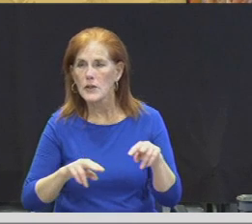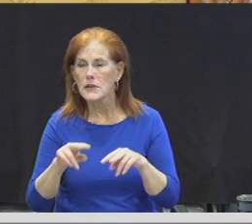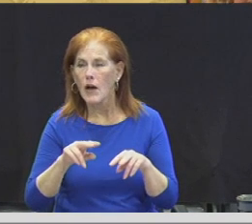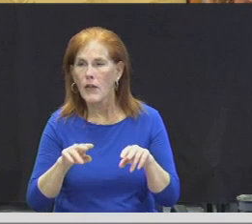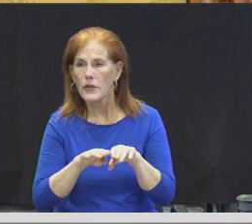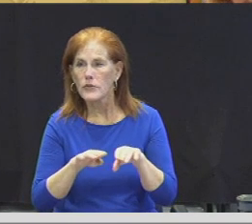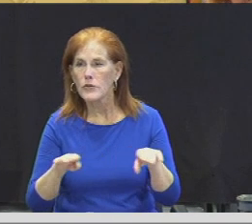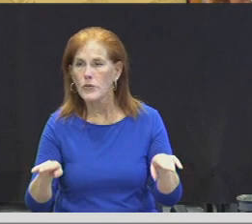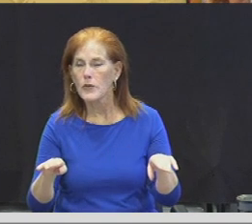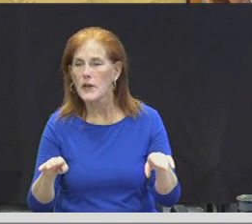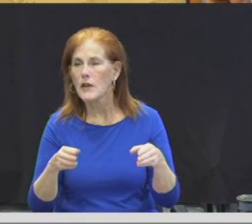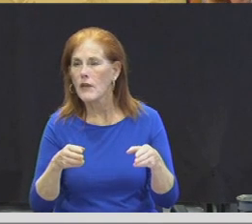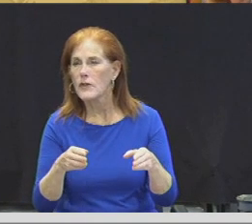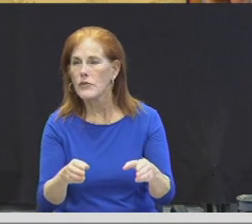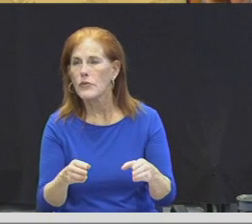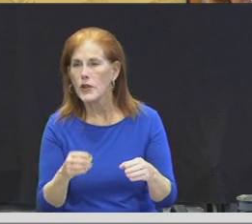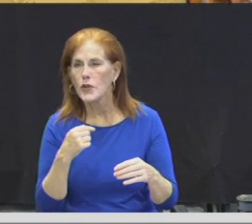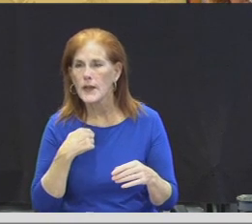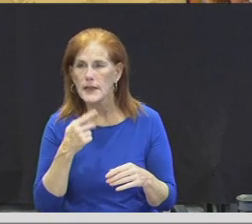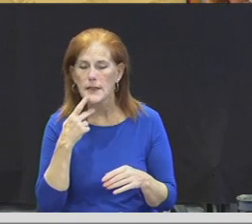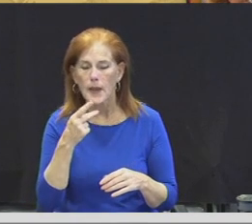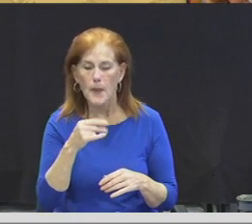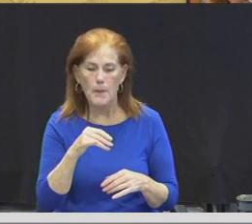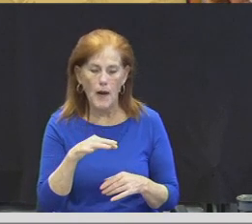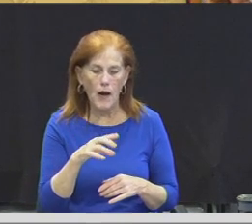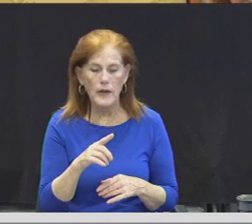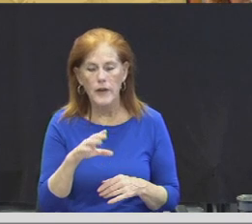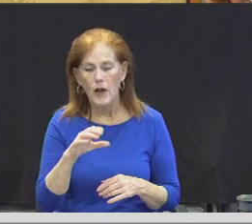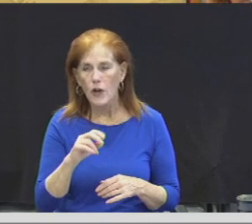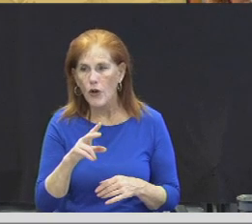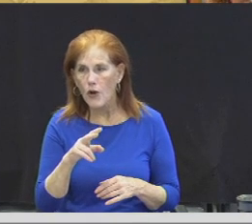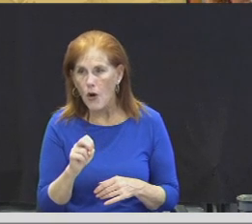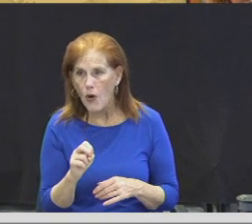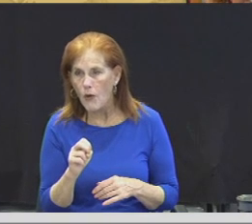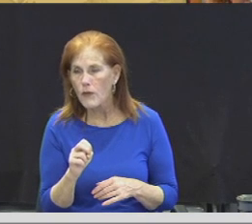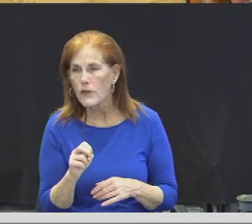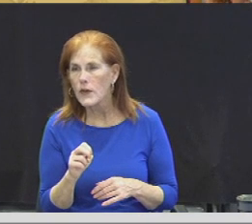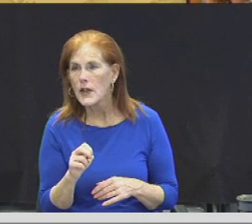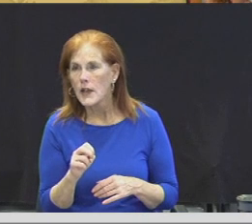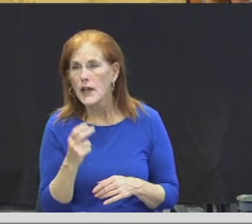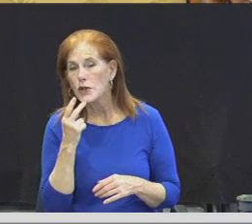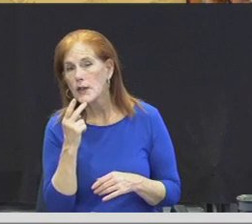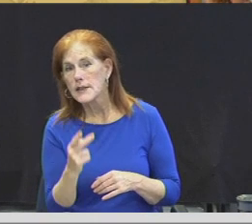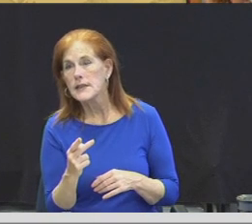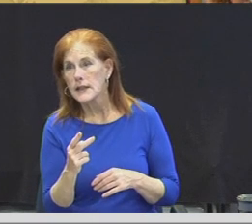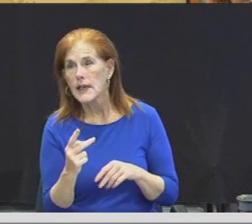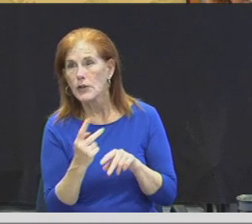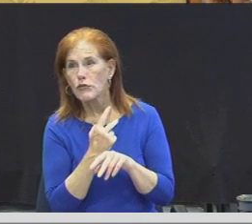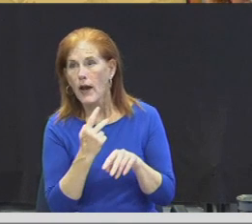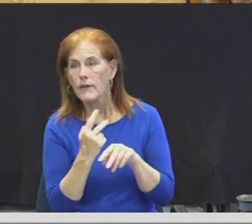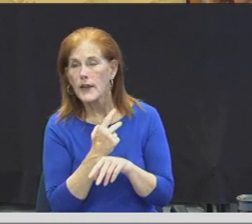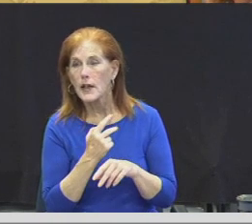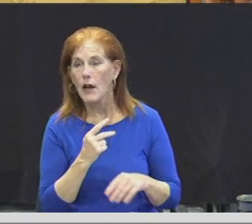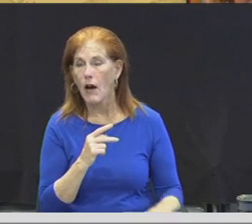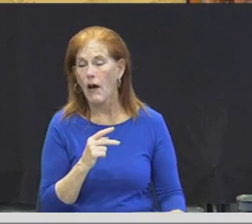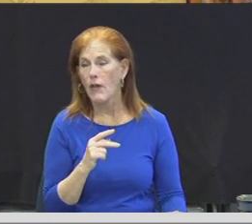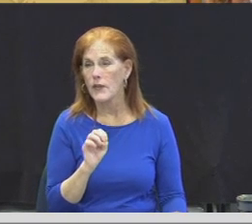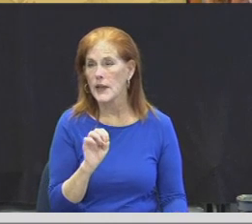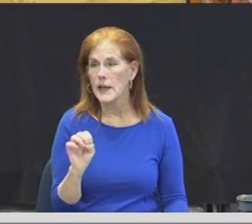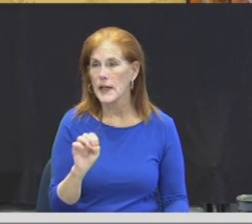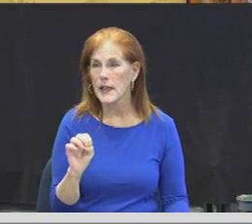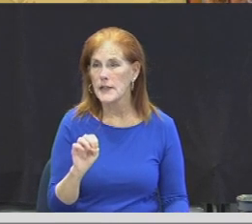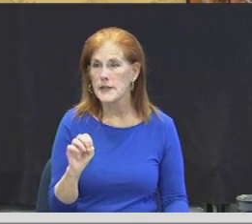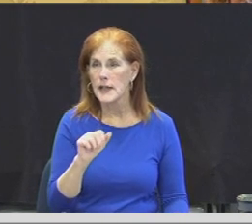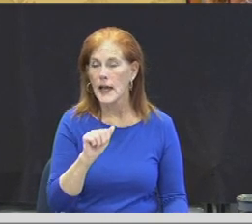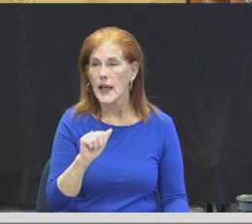like take in kind of grand views of the pond and the cove and just the park action, watch the world go by. And then on the east side, there's the